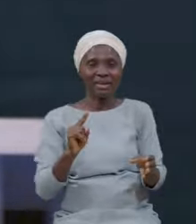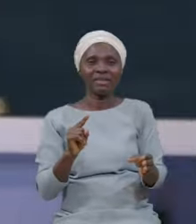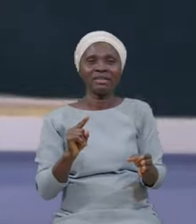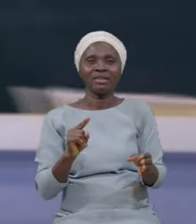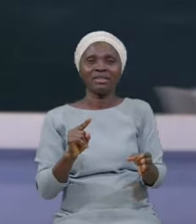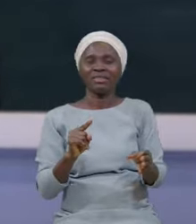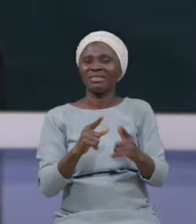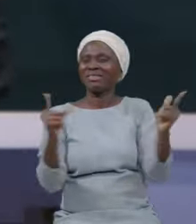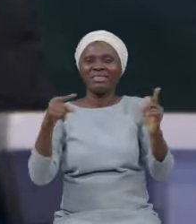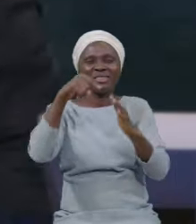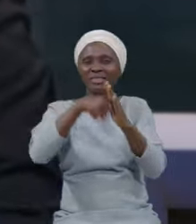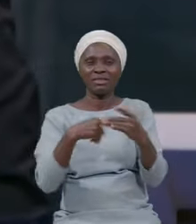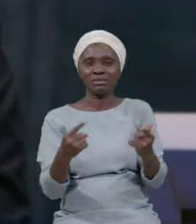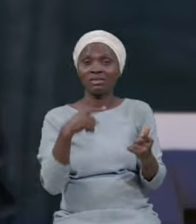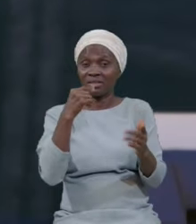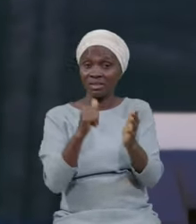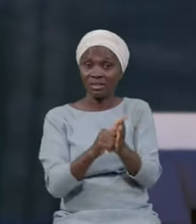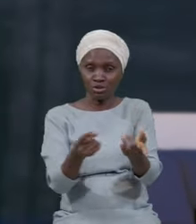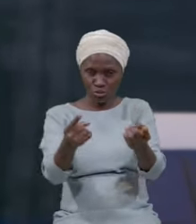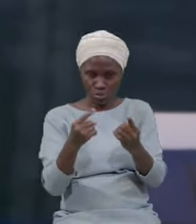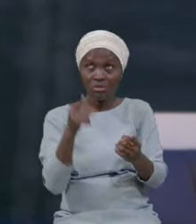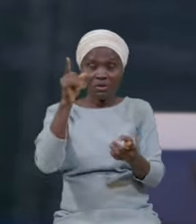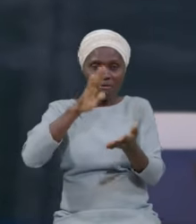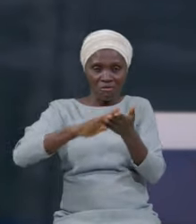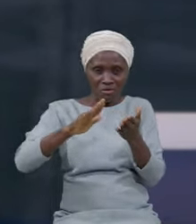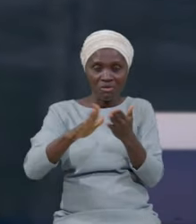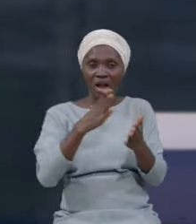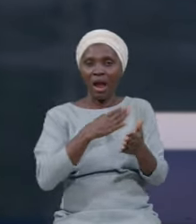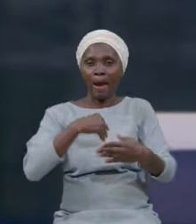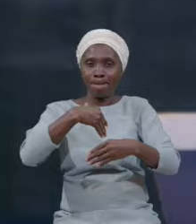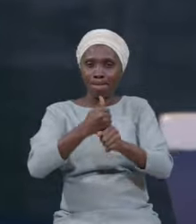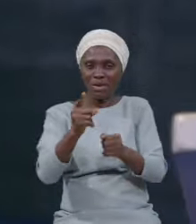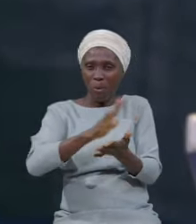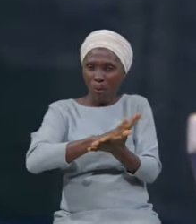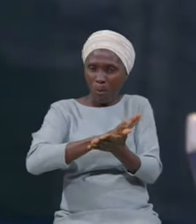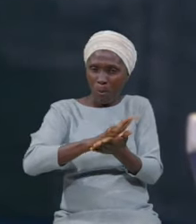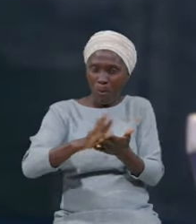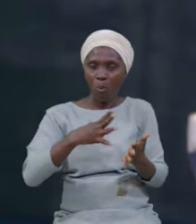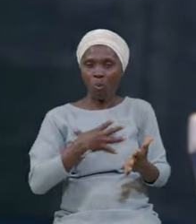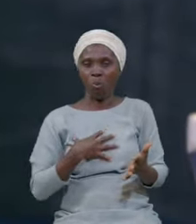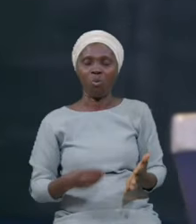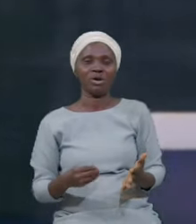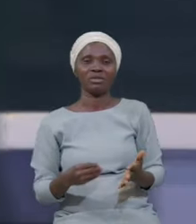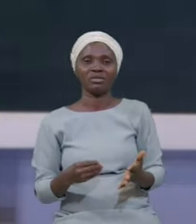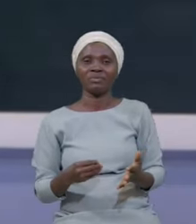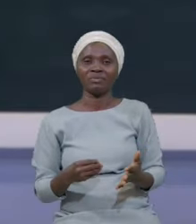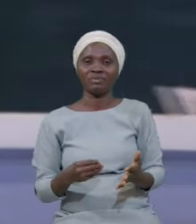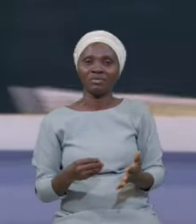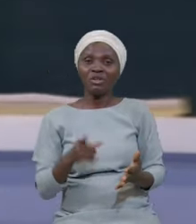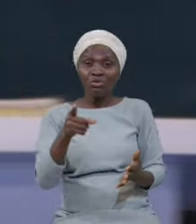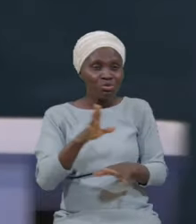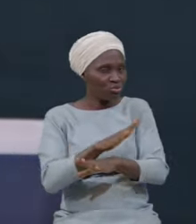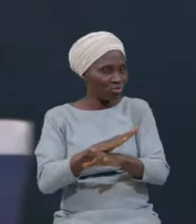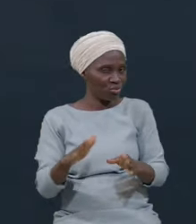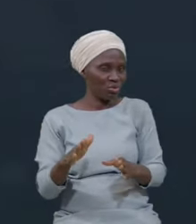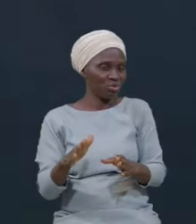come now and let us reason together. If I come, what will he do? Will he club my head